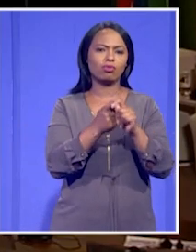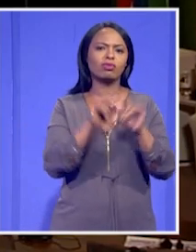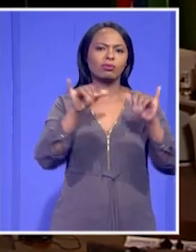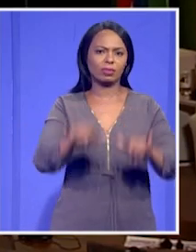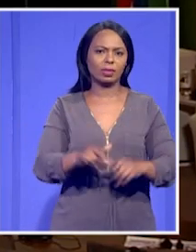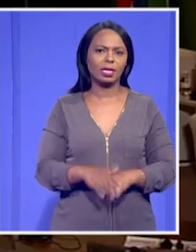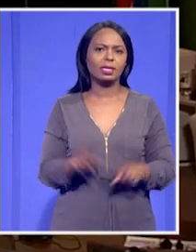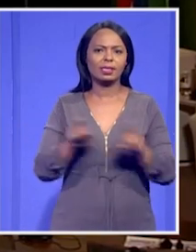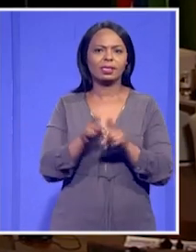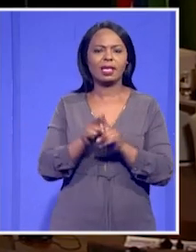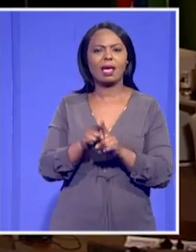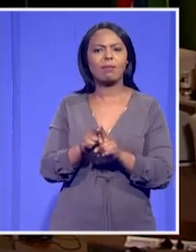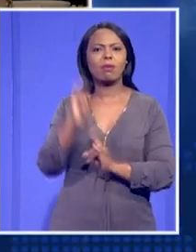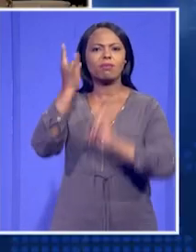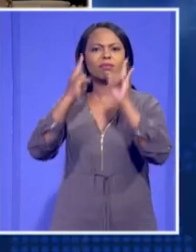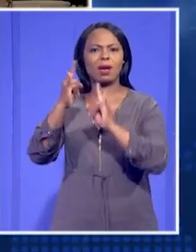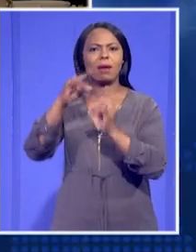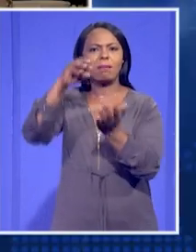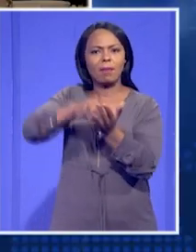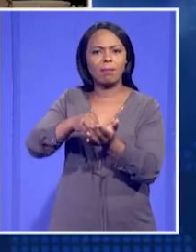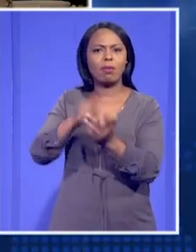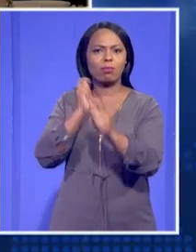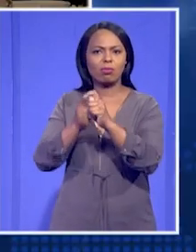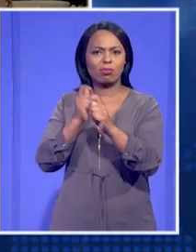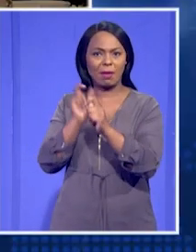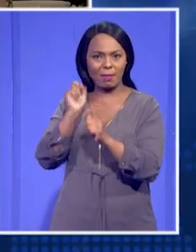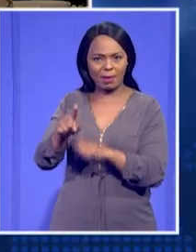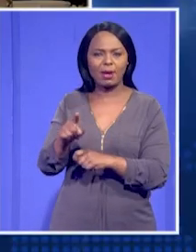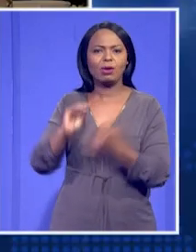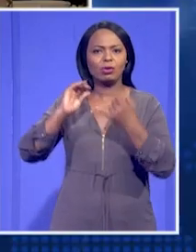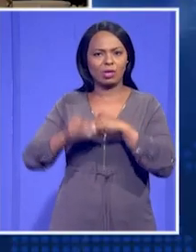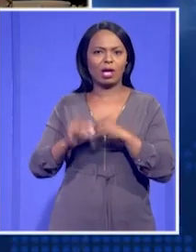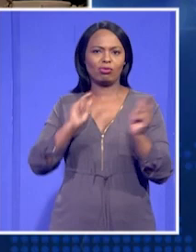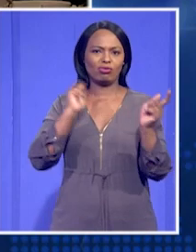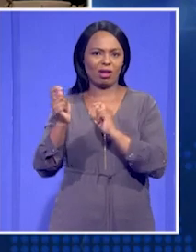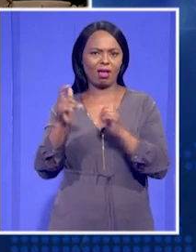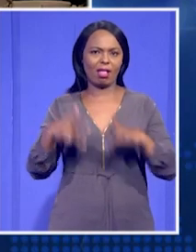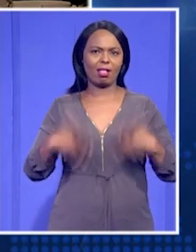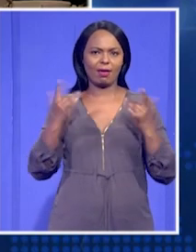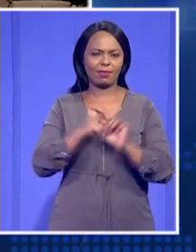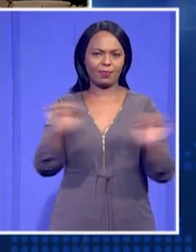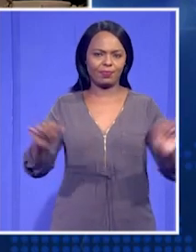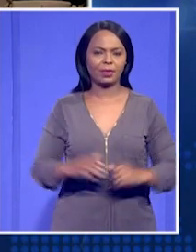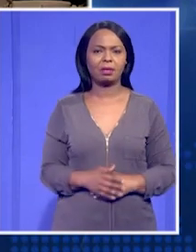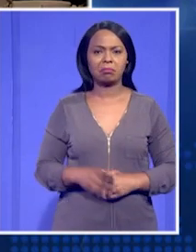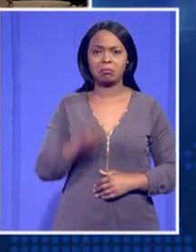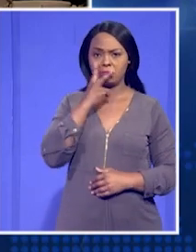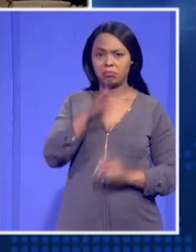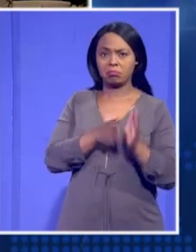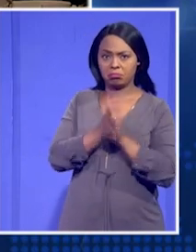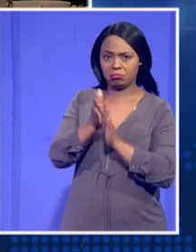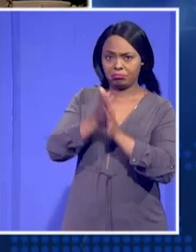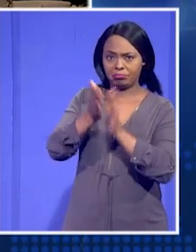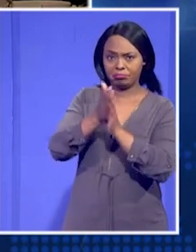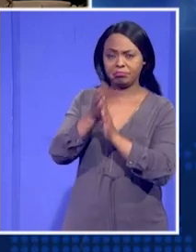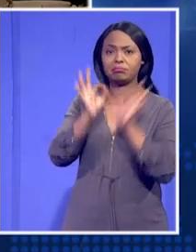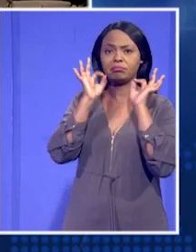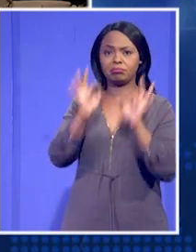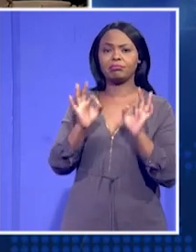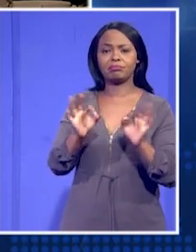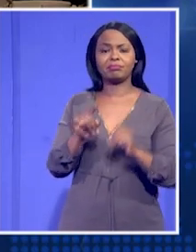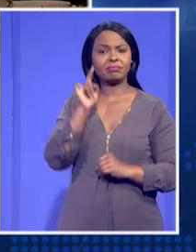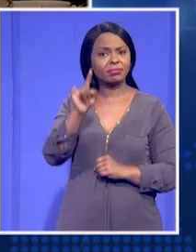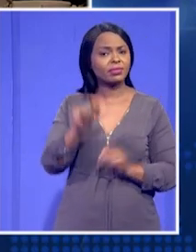the slums as well. Khaya, very encouraging to see there's movement in this particular very important